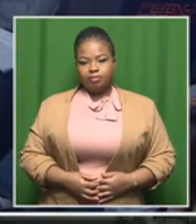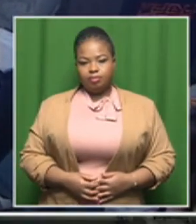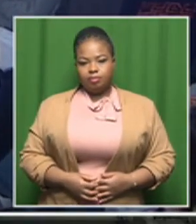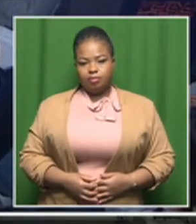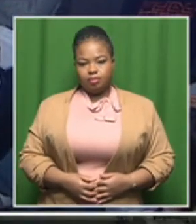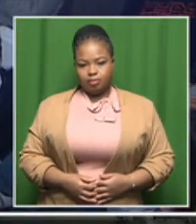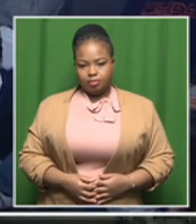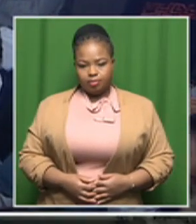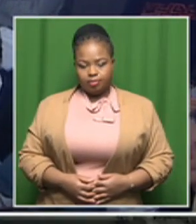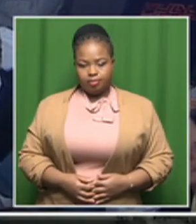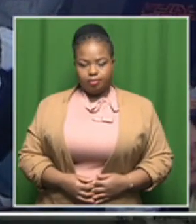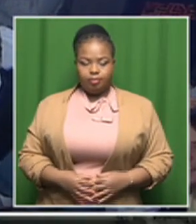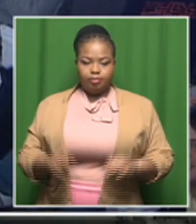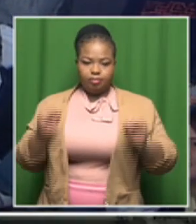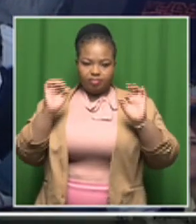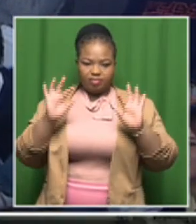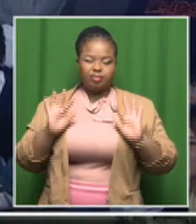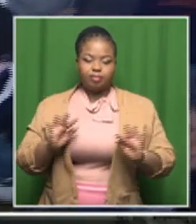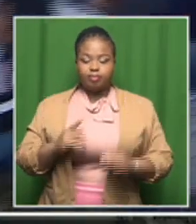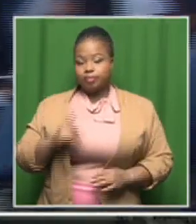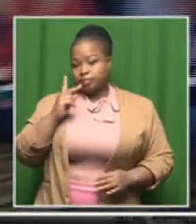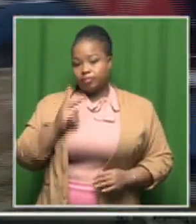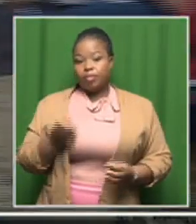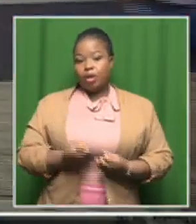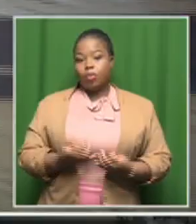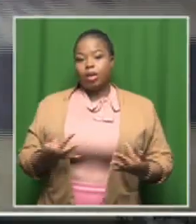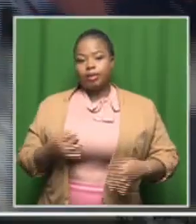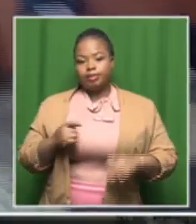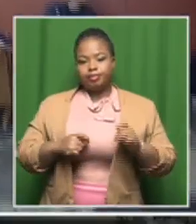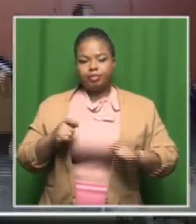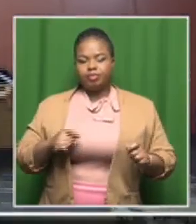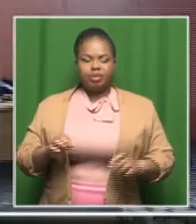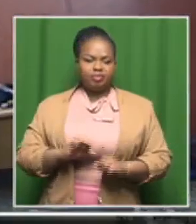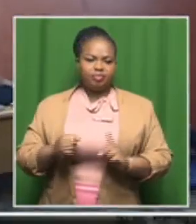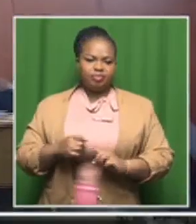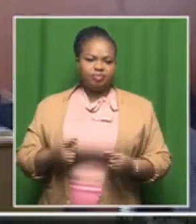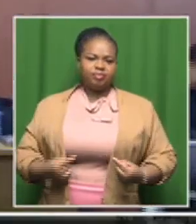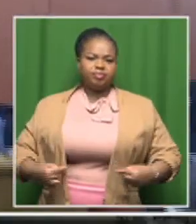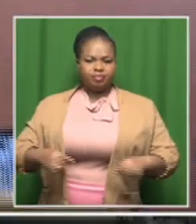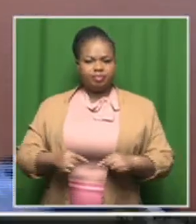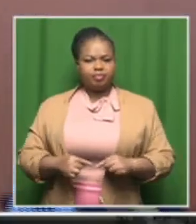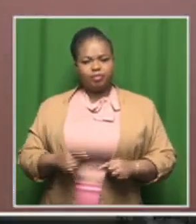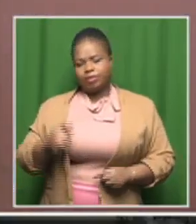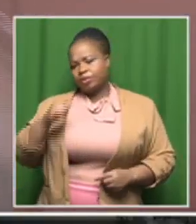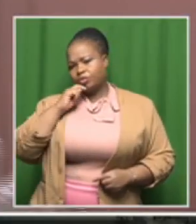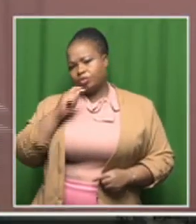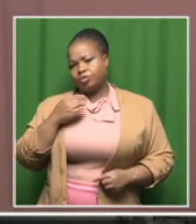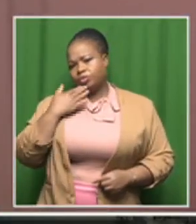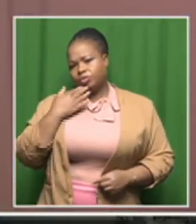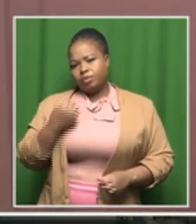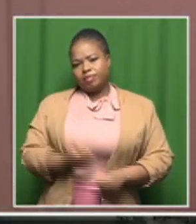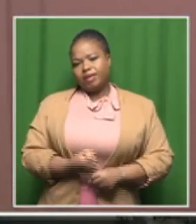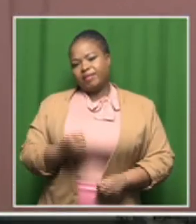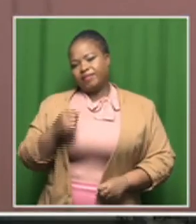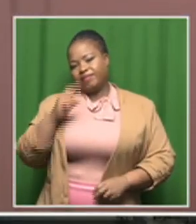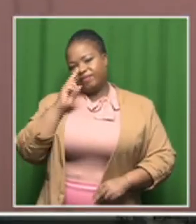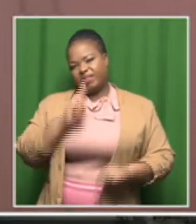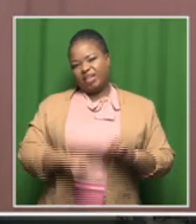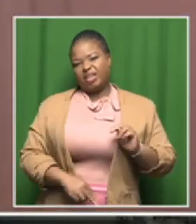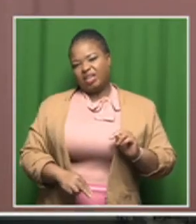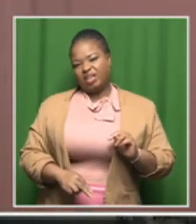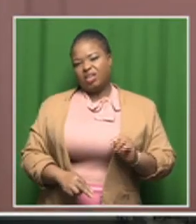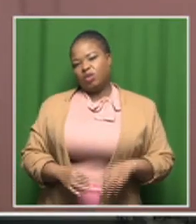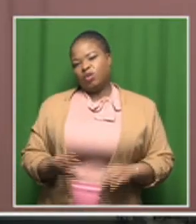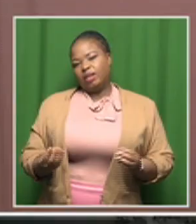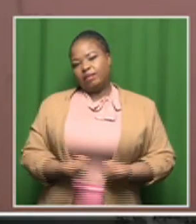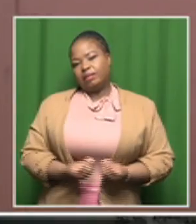Do you know, it was amazing how many people in our society made fun with me at the things